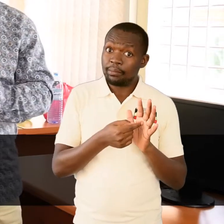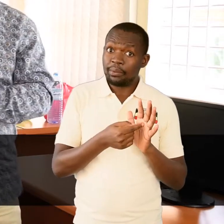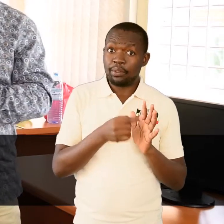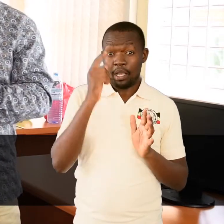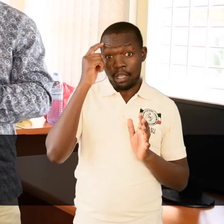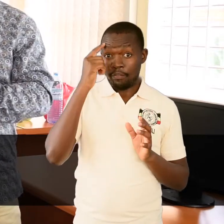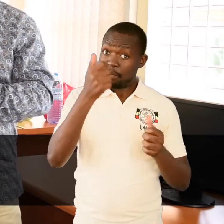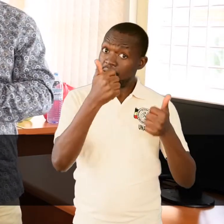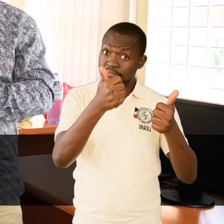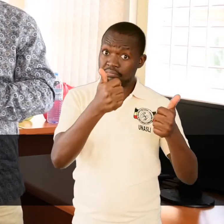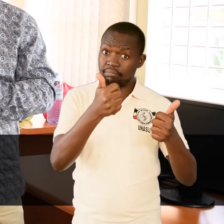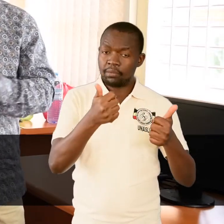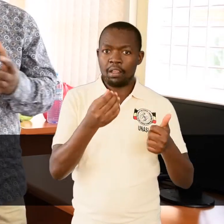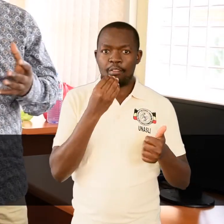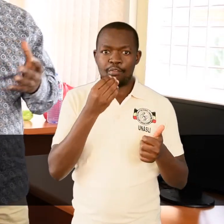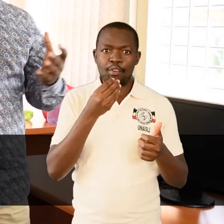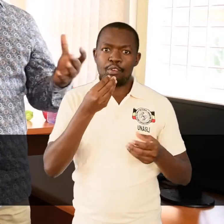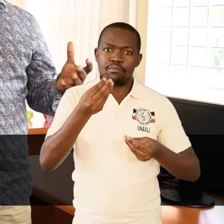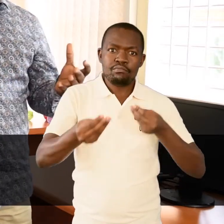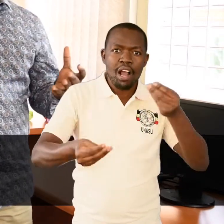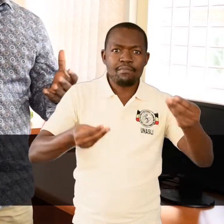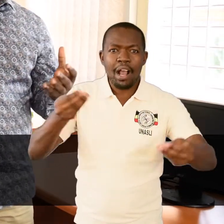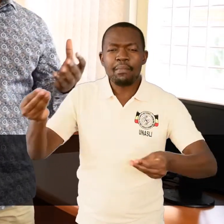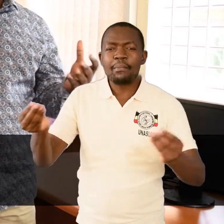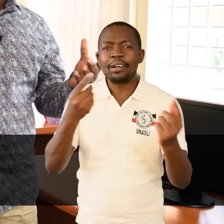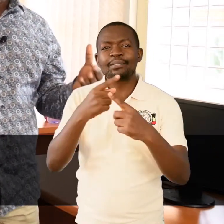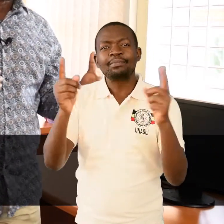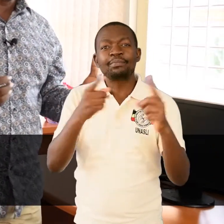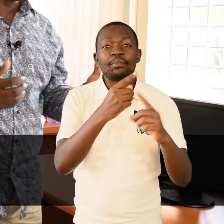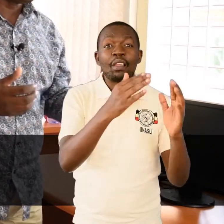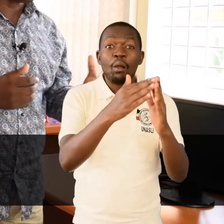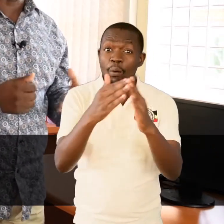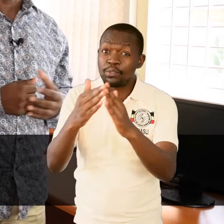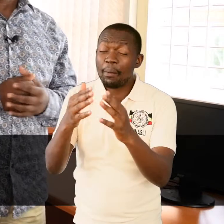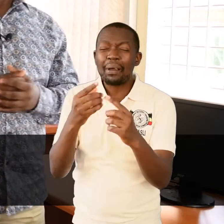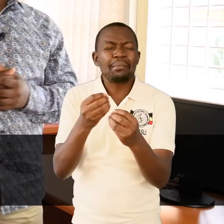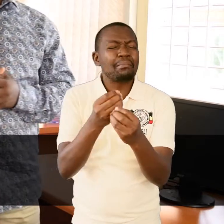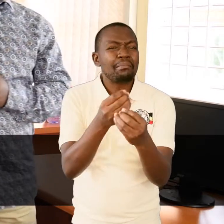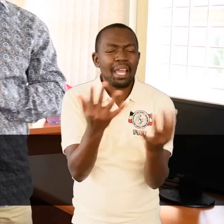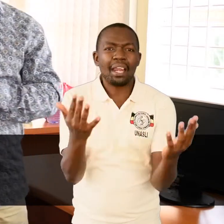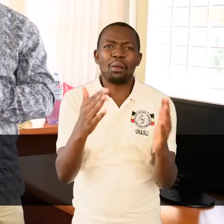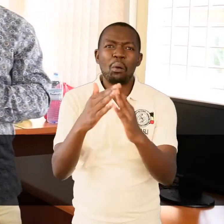people. A number of homes never had fuel.